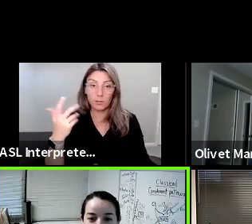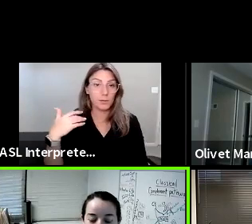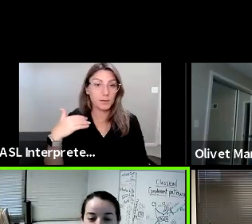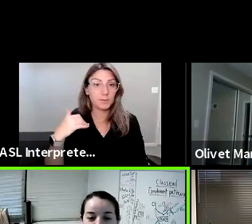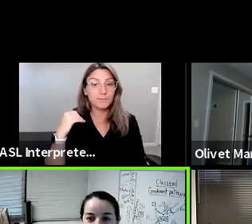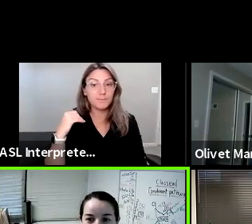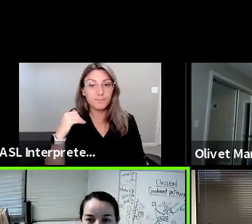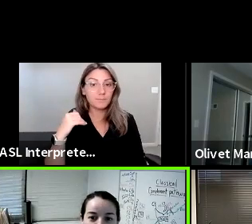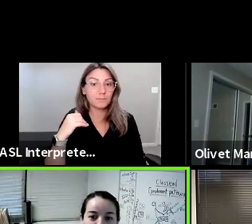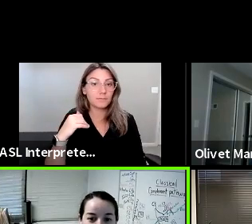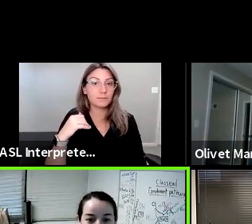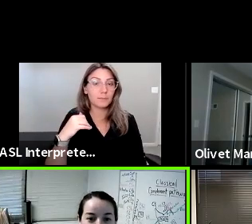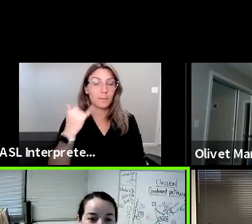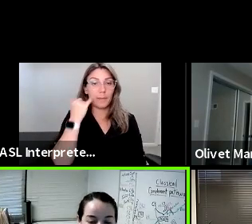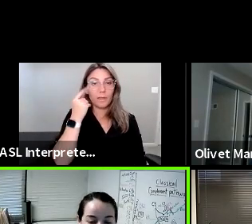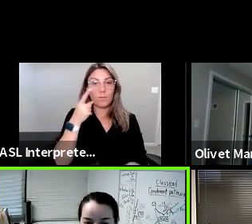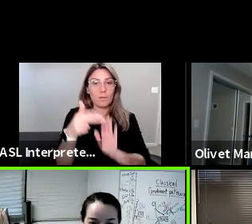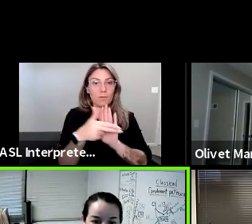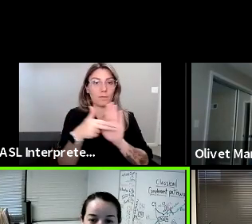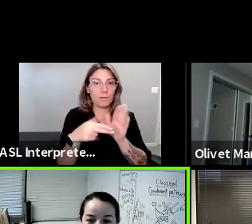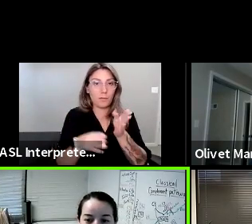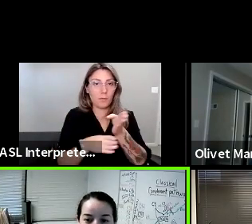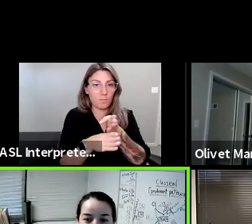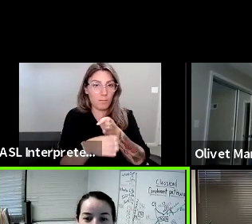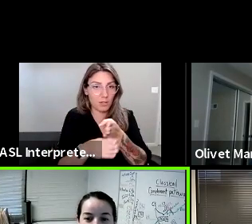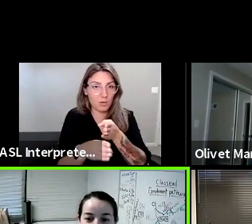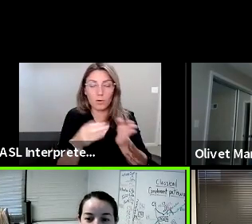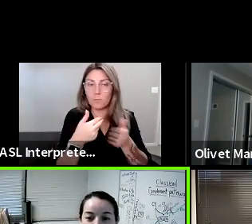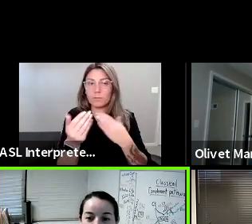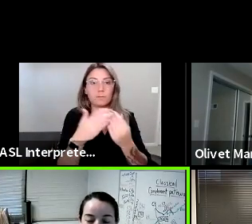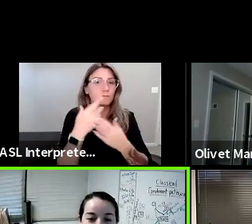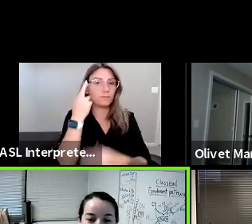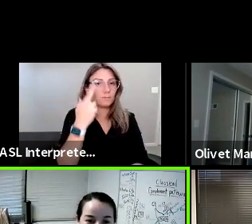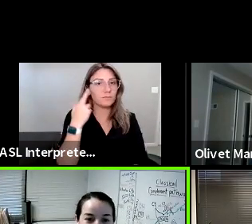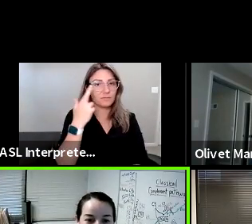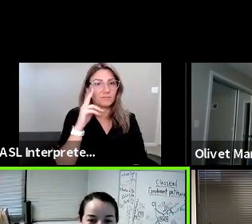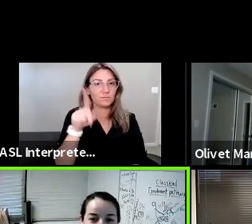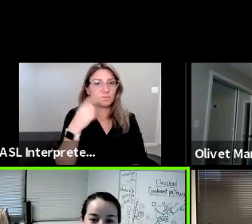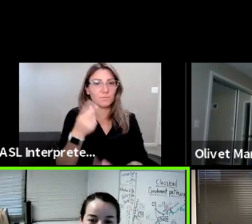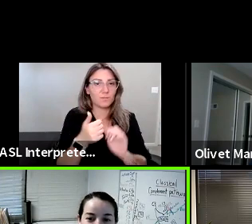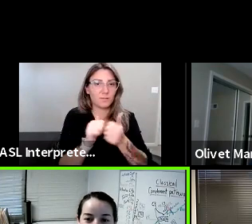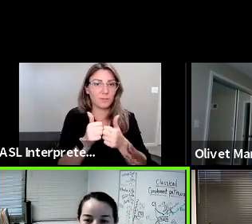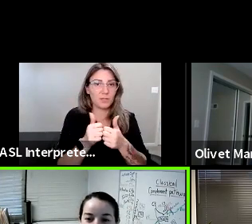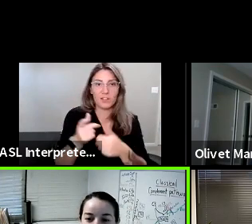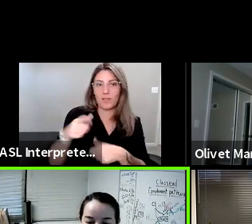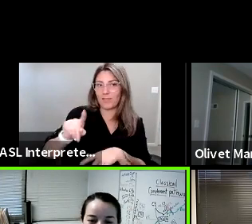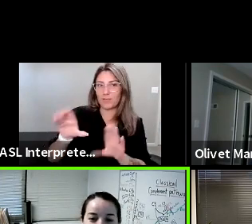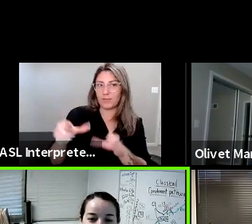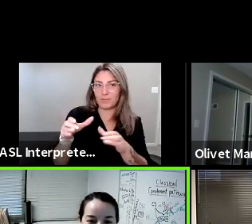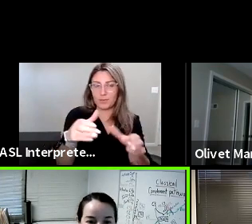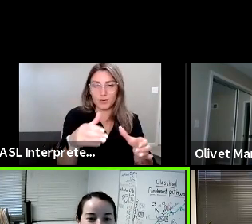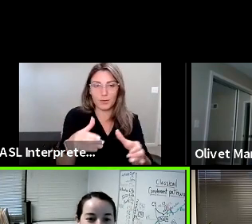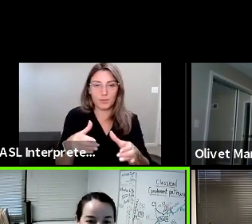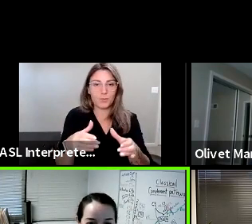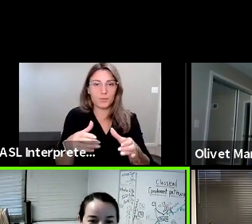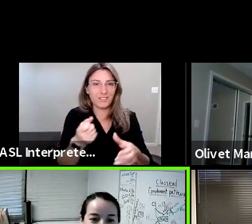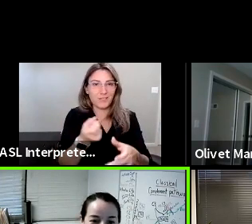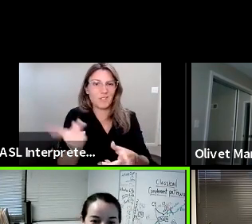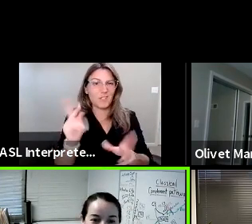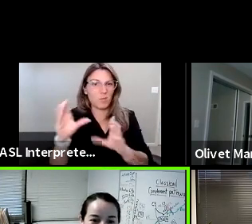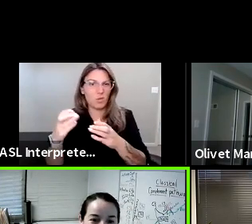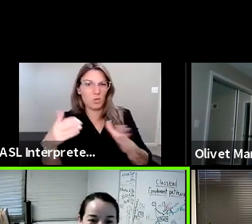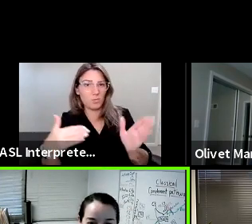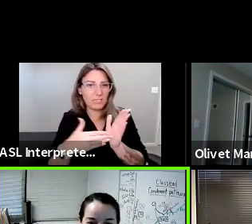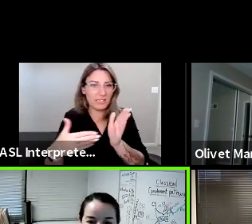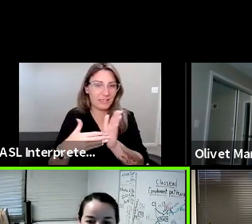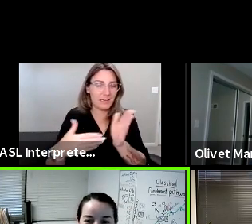if you had the label of minority for whatever reason, then you're only competing with those groups. So it kind of pitted some groups against each other